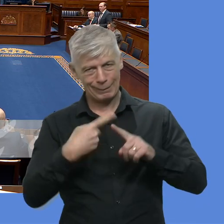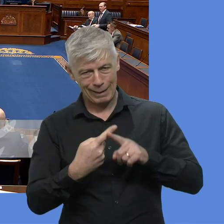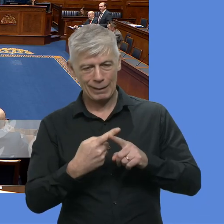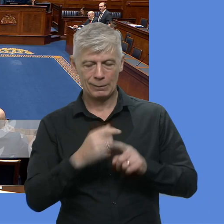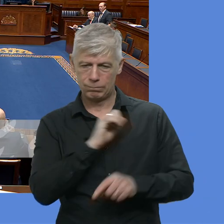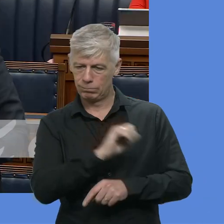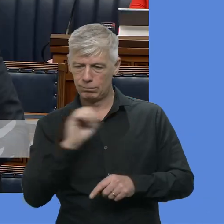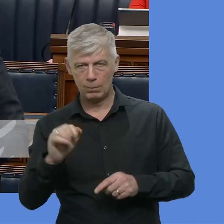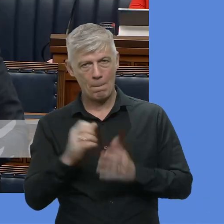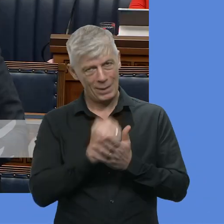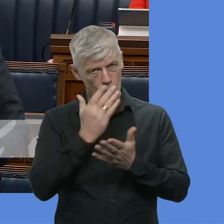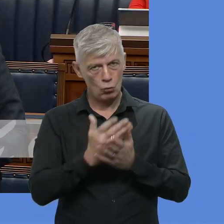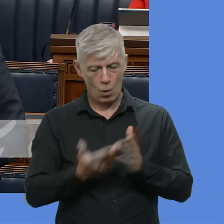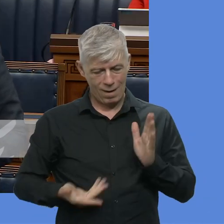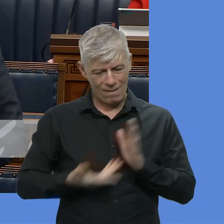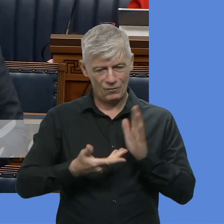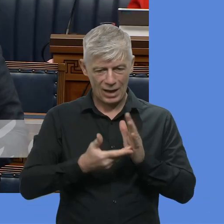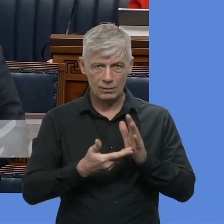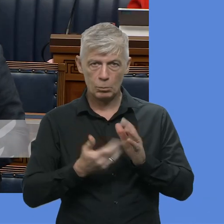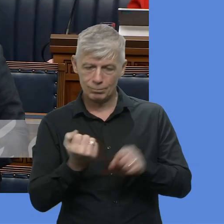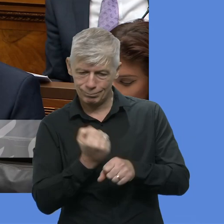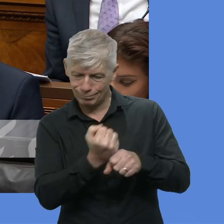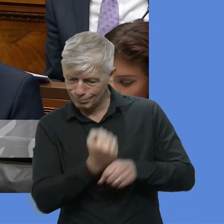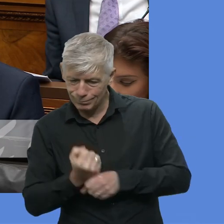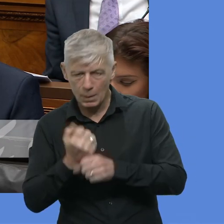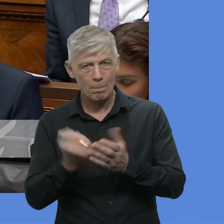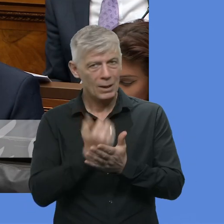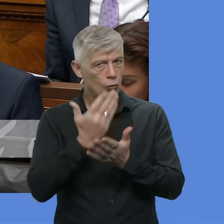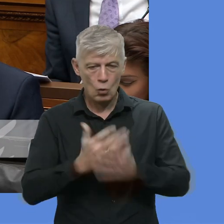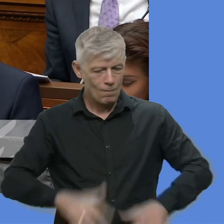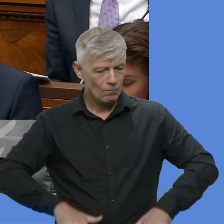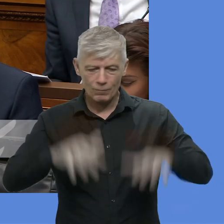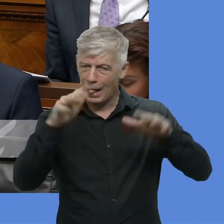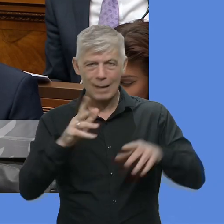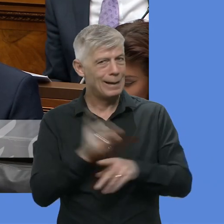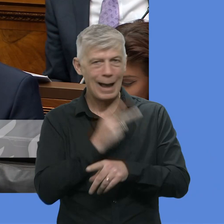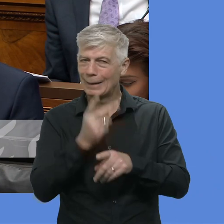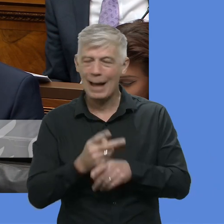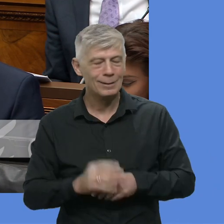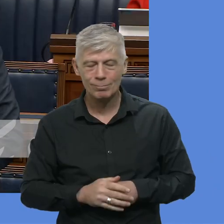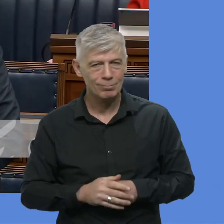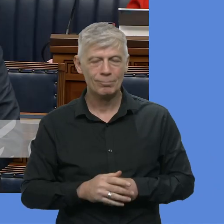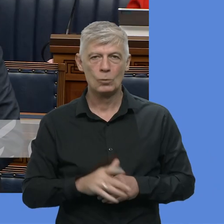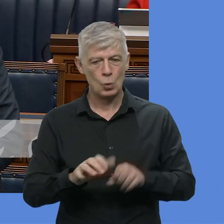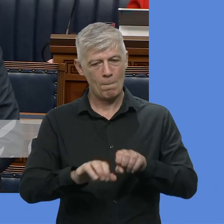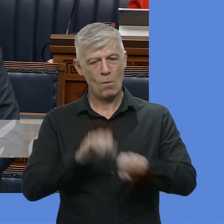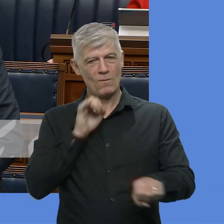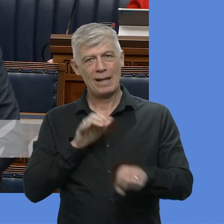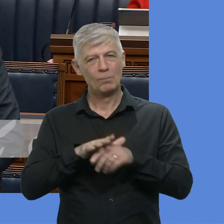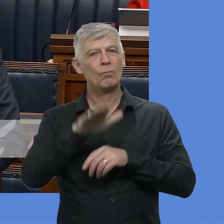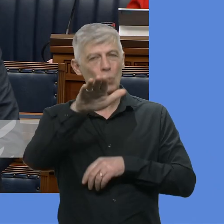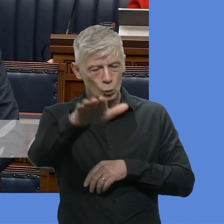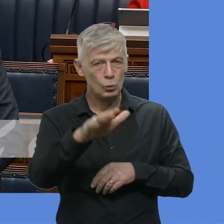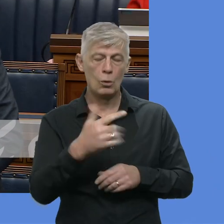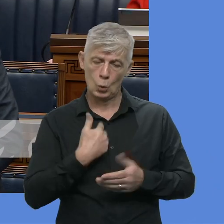is investment where that can make a difference in terms of flood defences and preventative work as well. And I will certainly